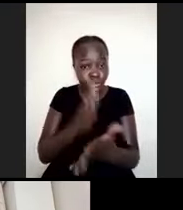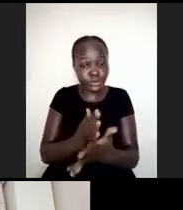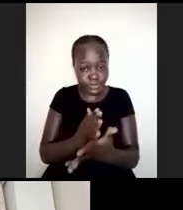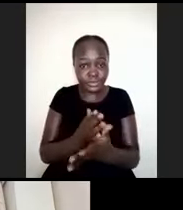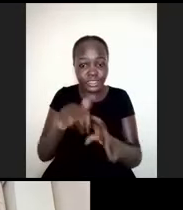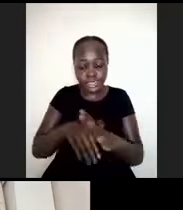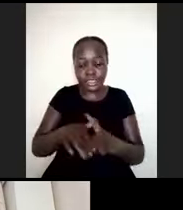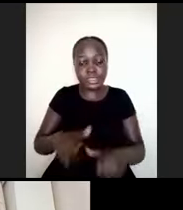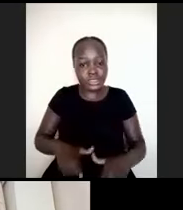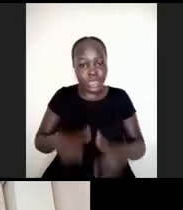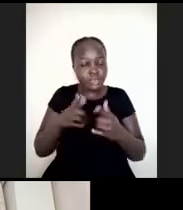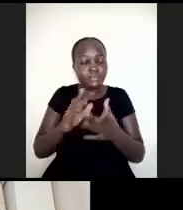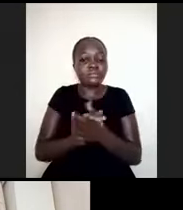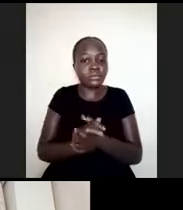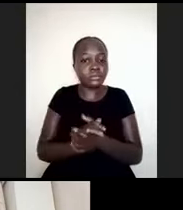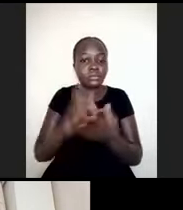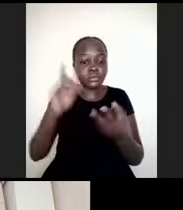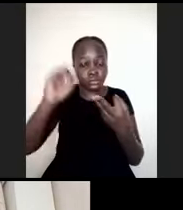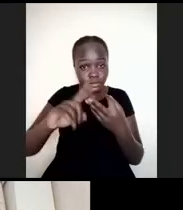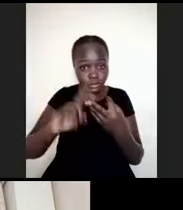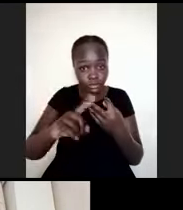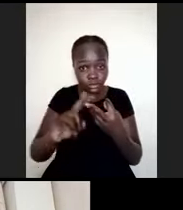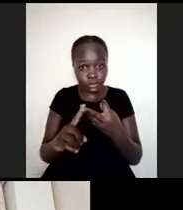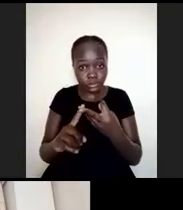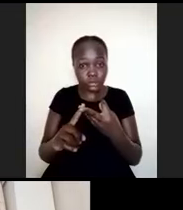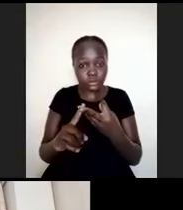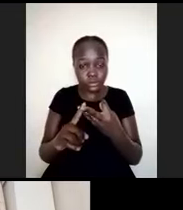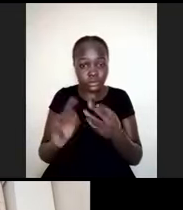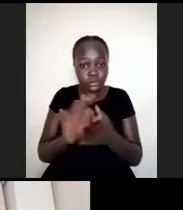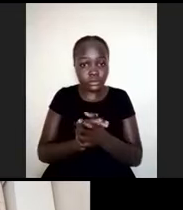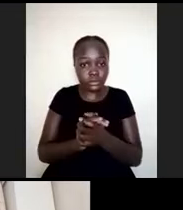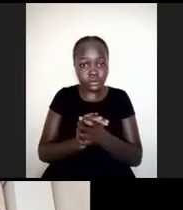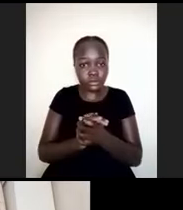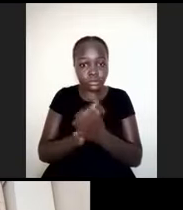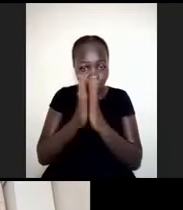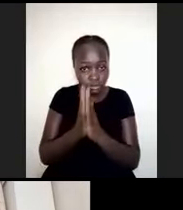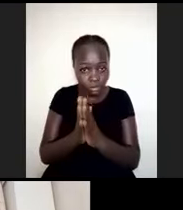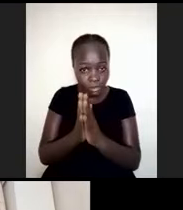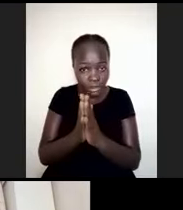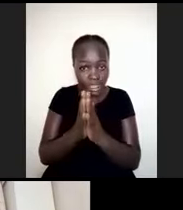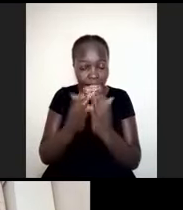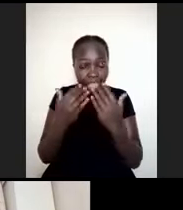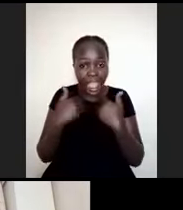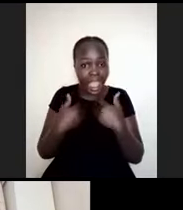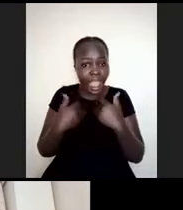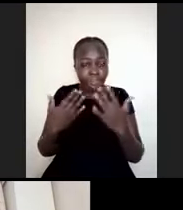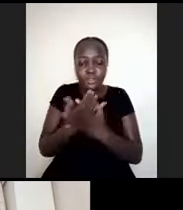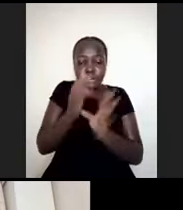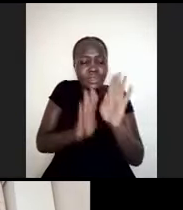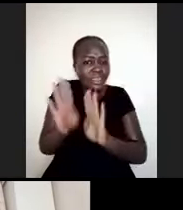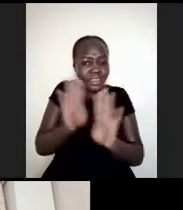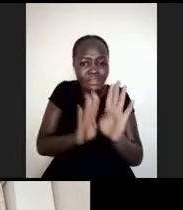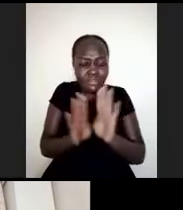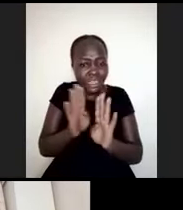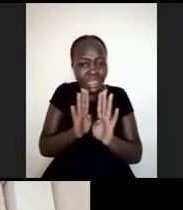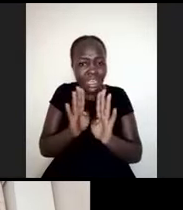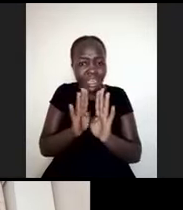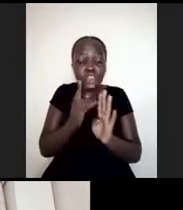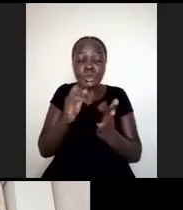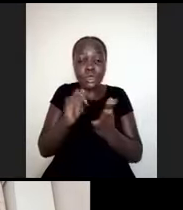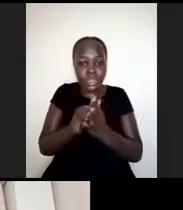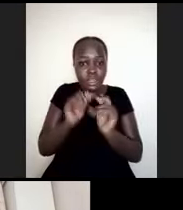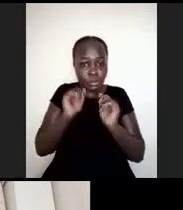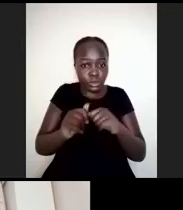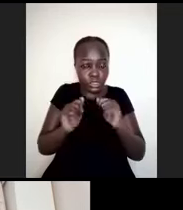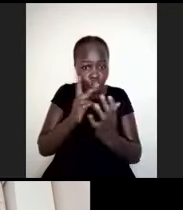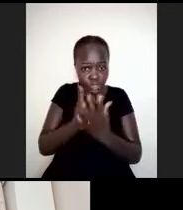life. Okay? Then three, build new habits. Okay? So that you can keep